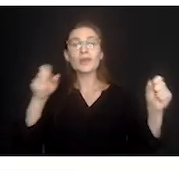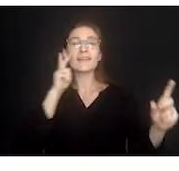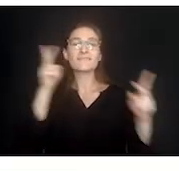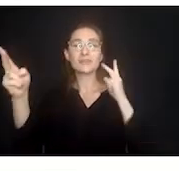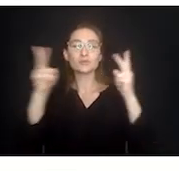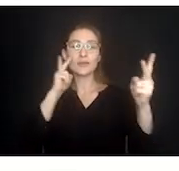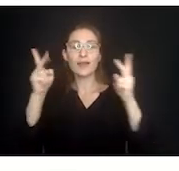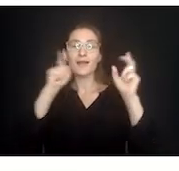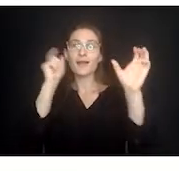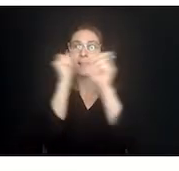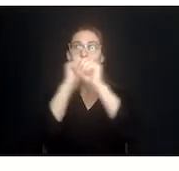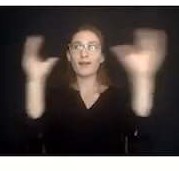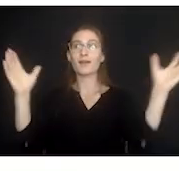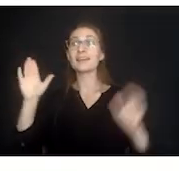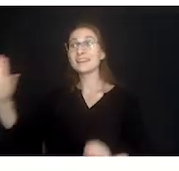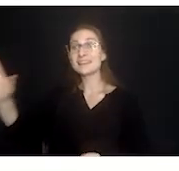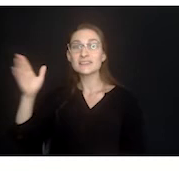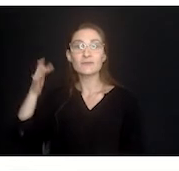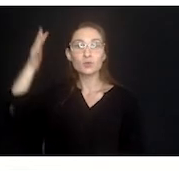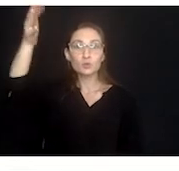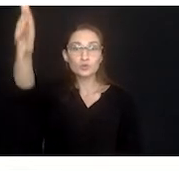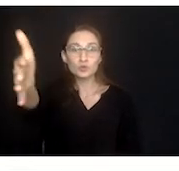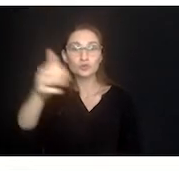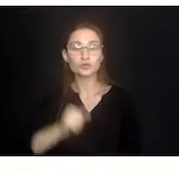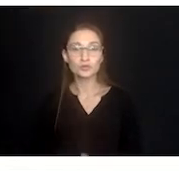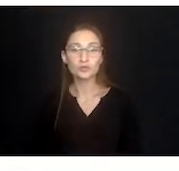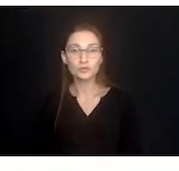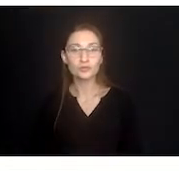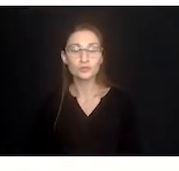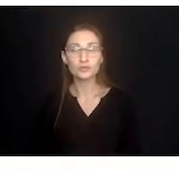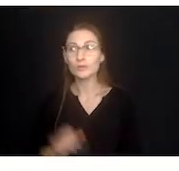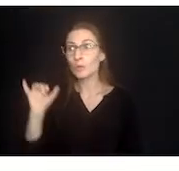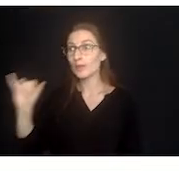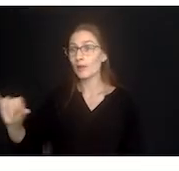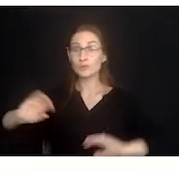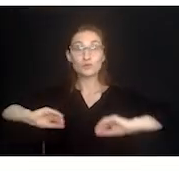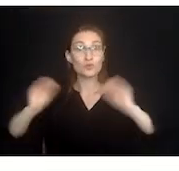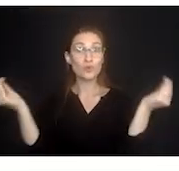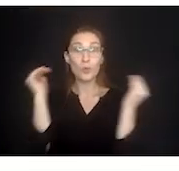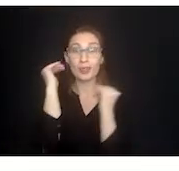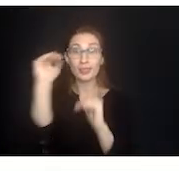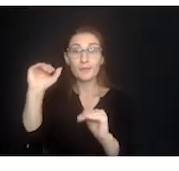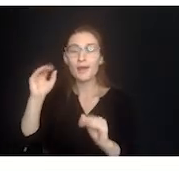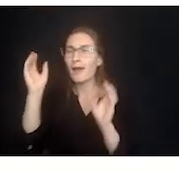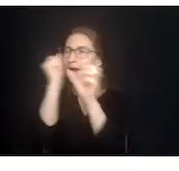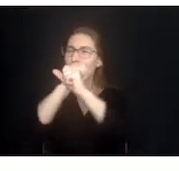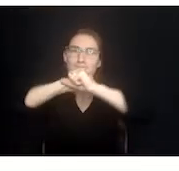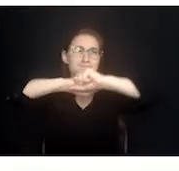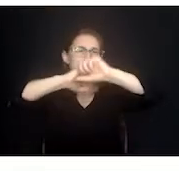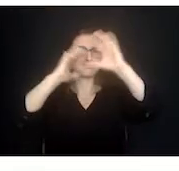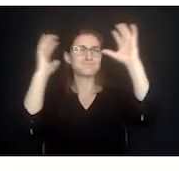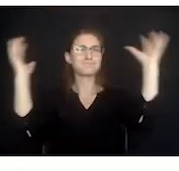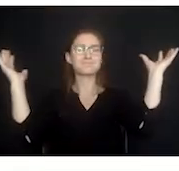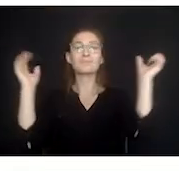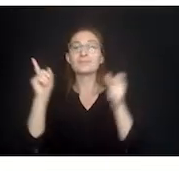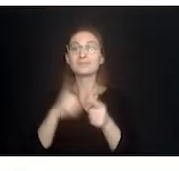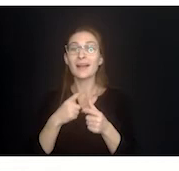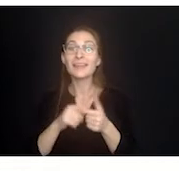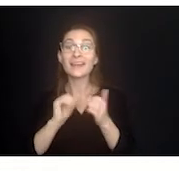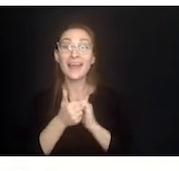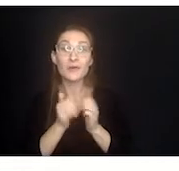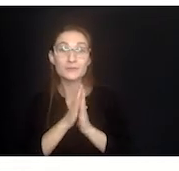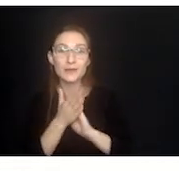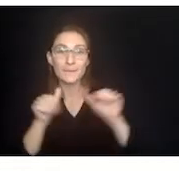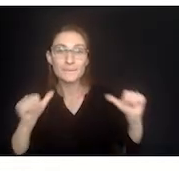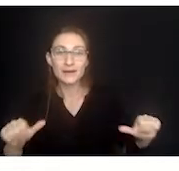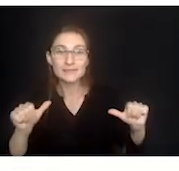plans to create one that helps us to visualize the possibilities for Richie's future as limitless, which was the best part. And then